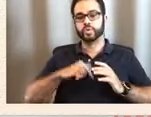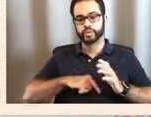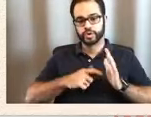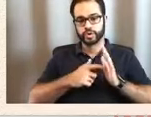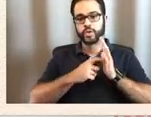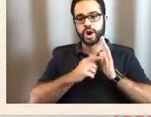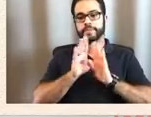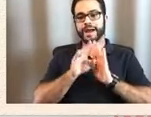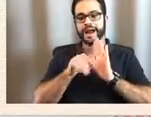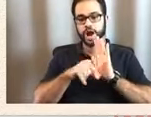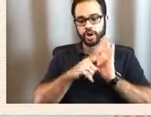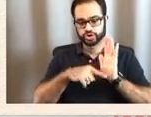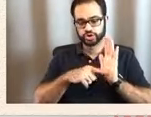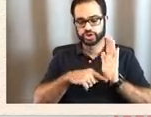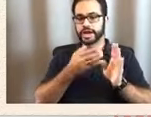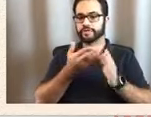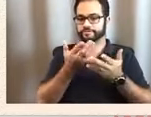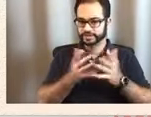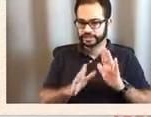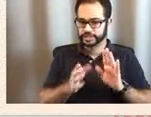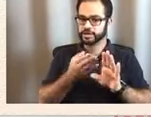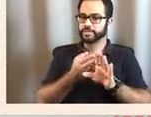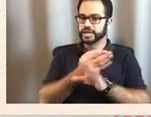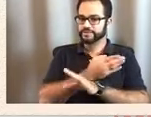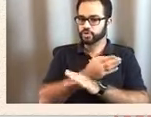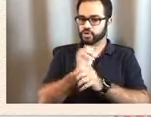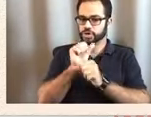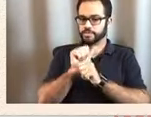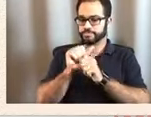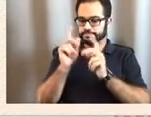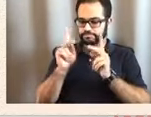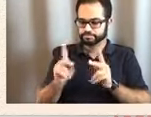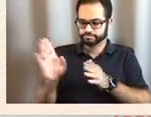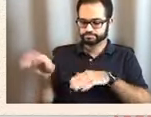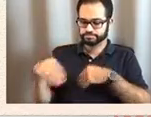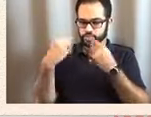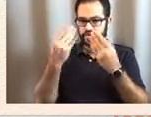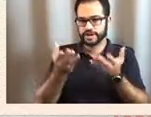screenings be completed prior to an employee providing services.